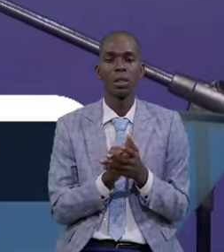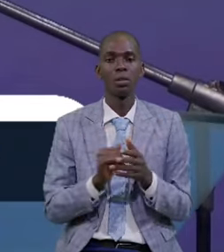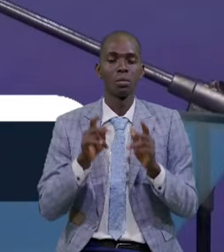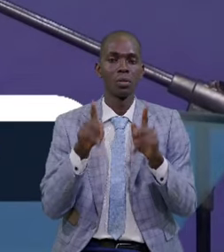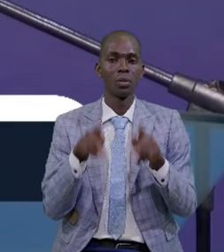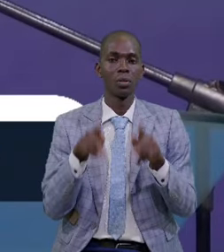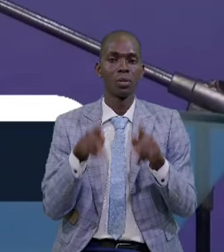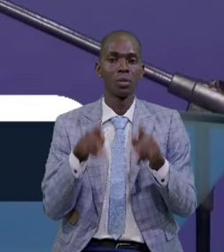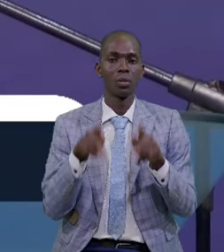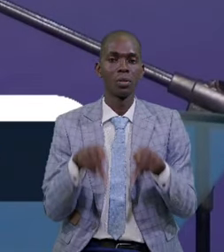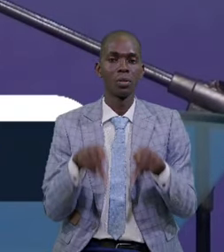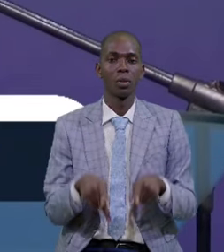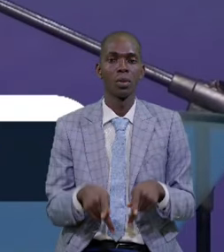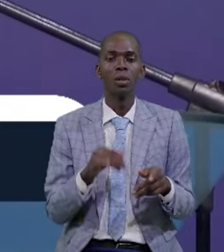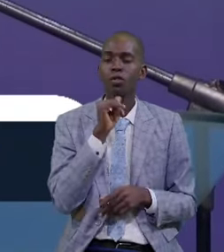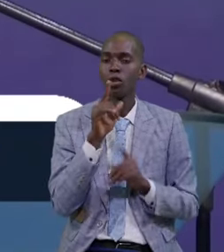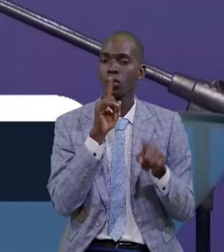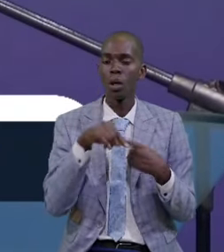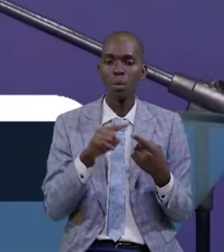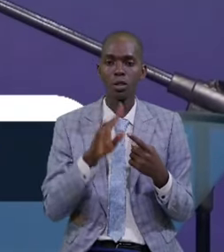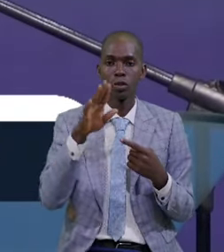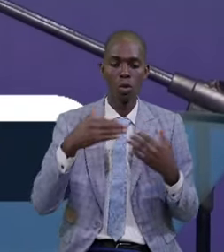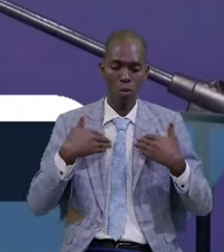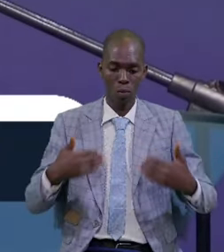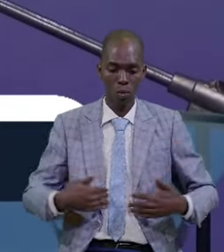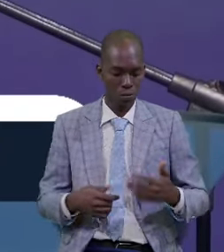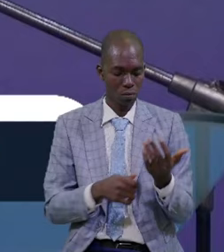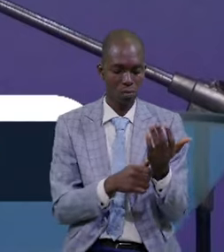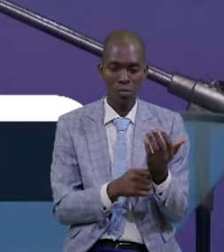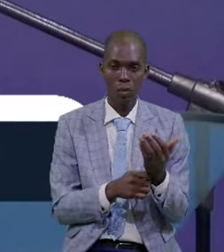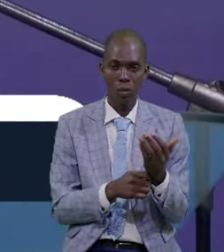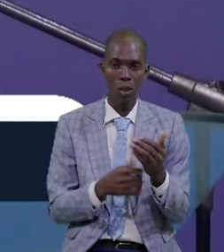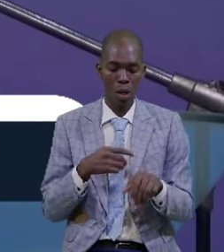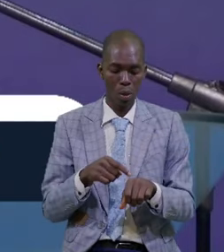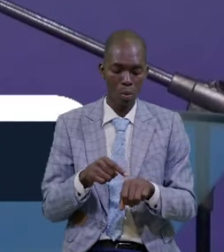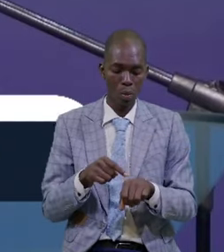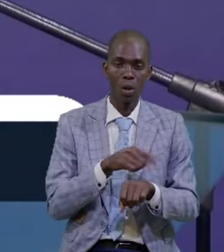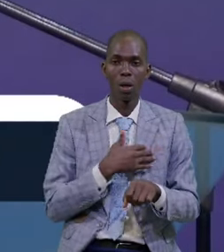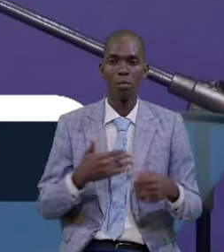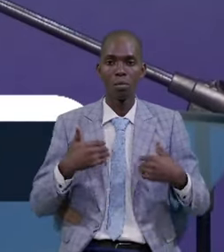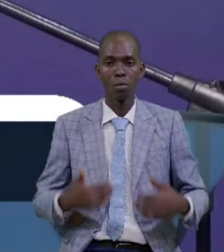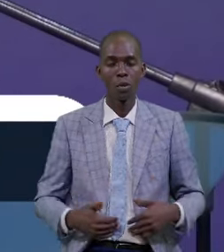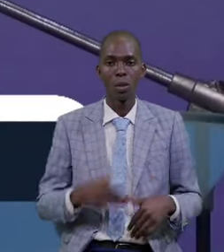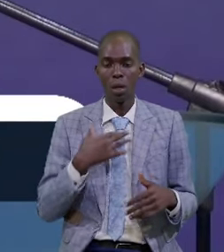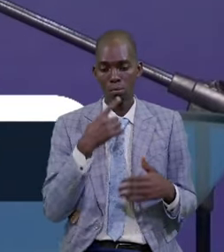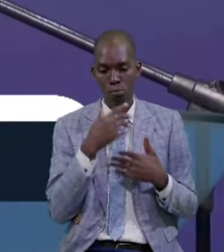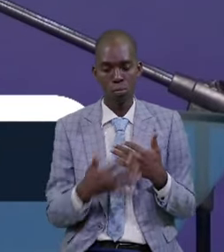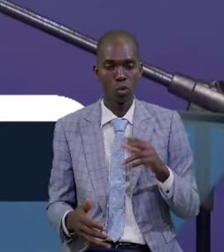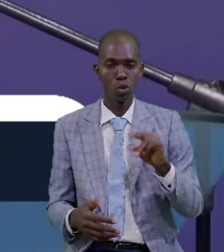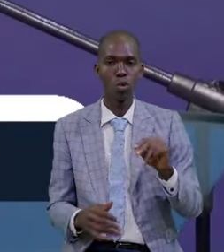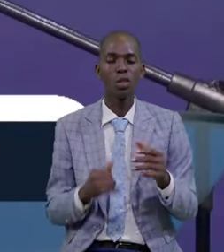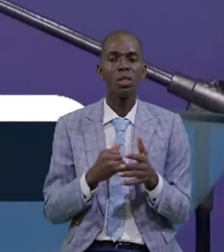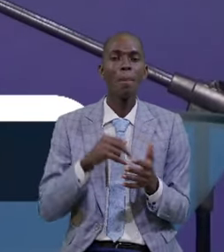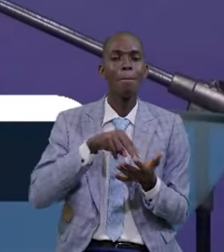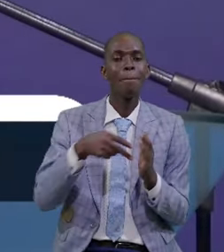the flesh, like flesh and bone, like flesh and blood. It's talking about the individual. It's referring to the human